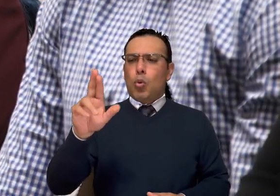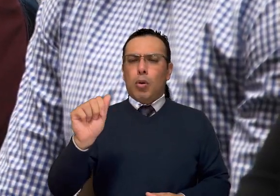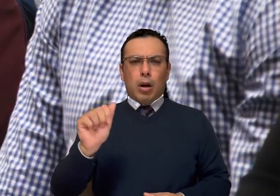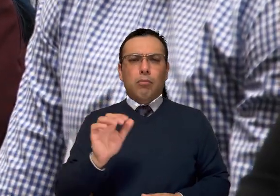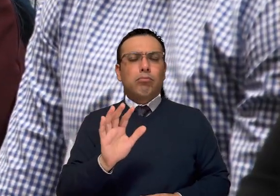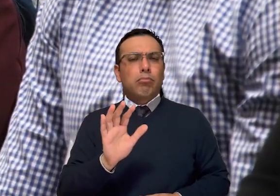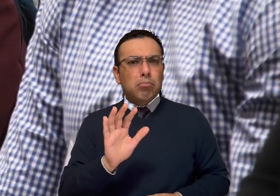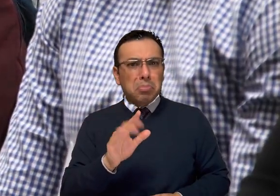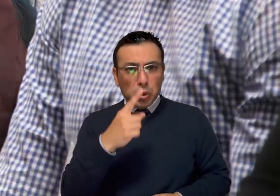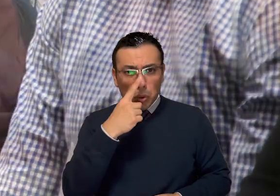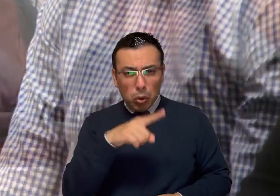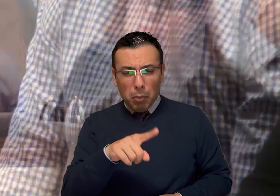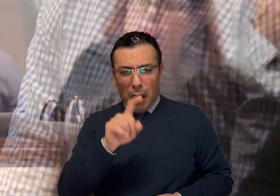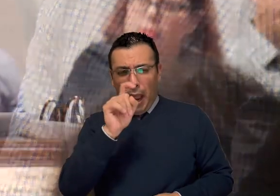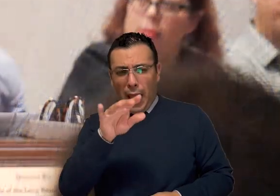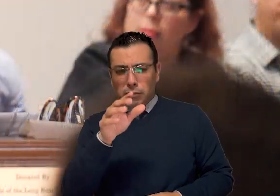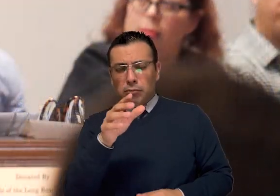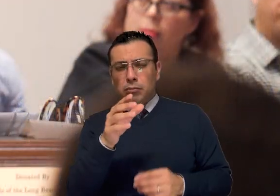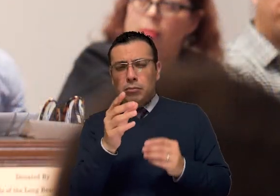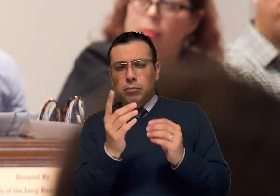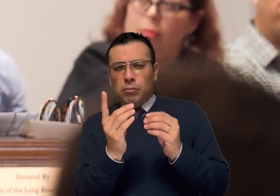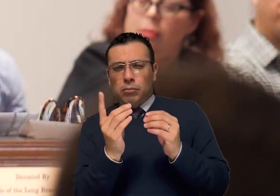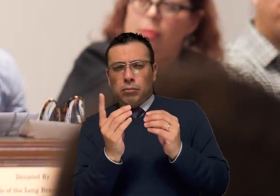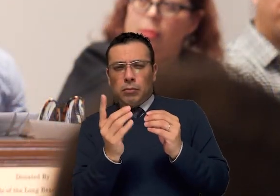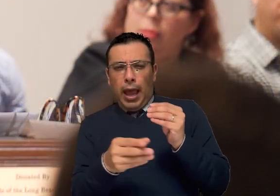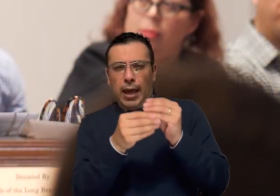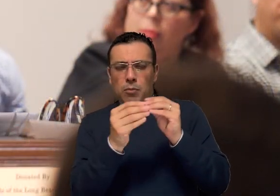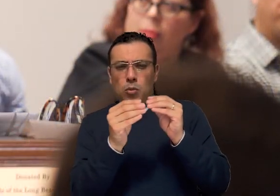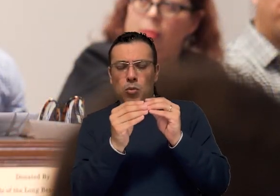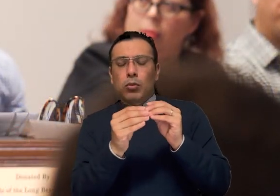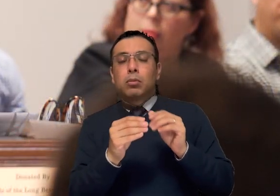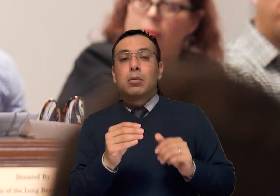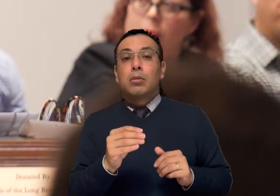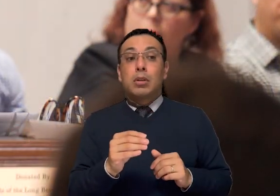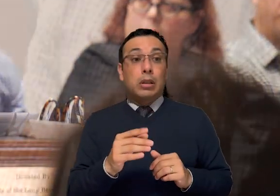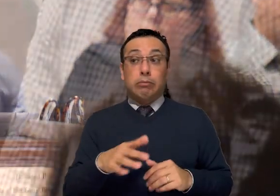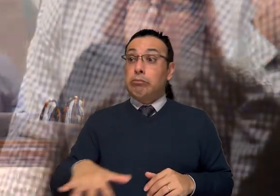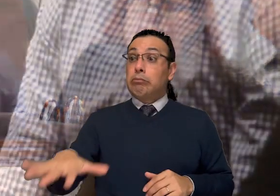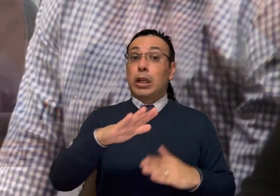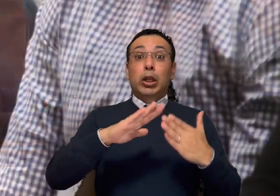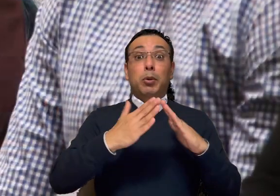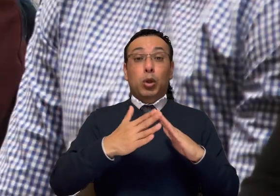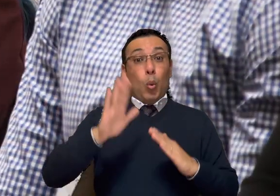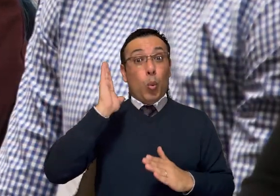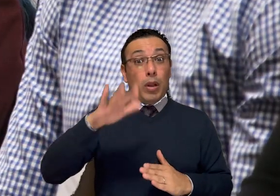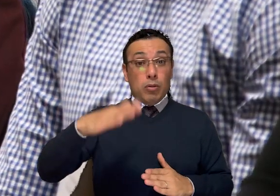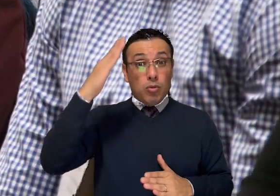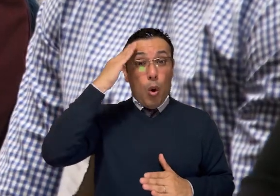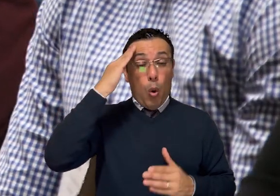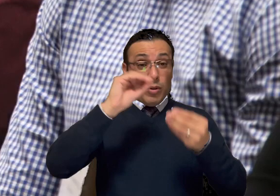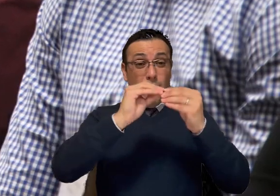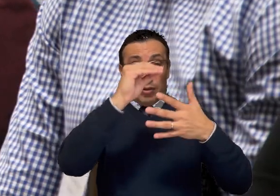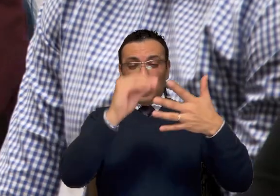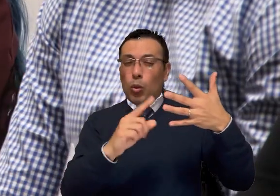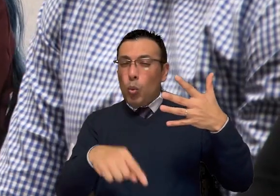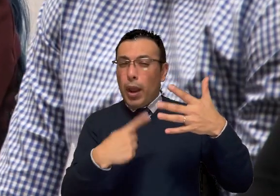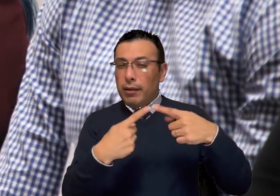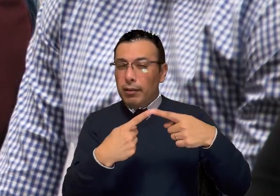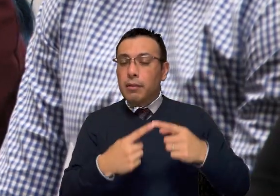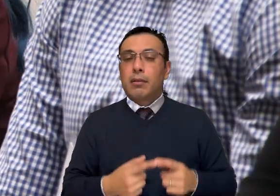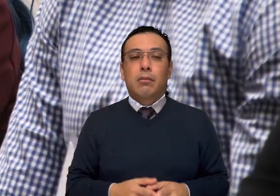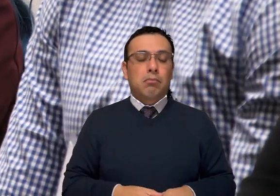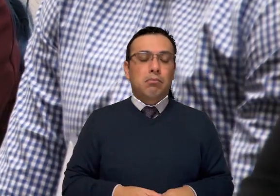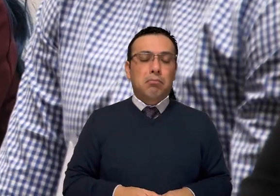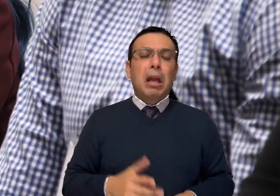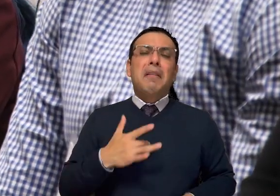the community learn this? We are hoping within the next few months we will have a better understanding of what we're working with. The challenge is